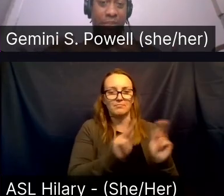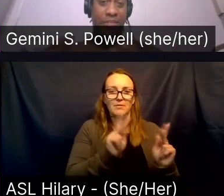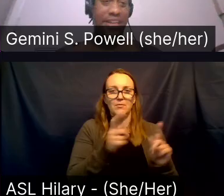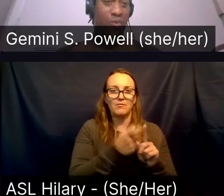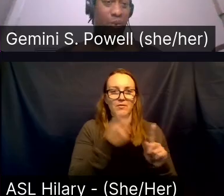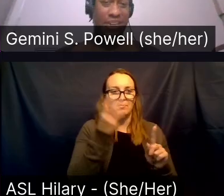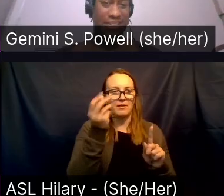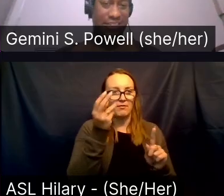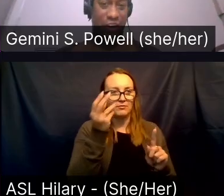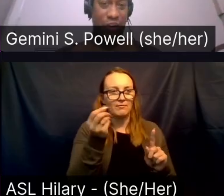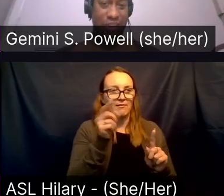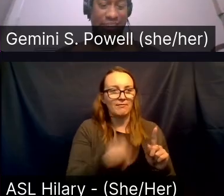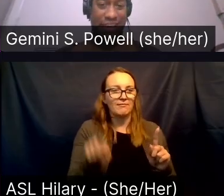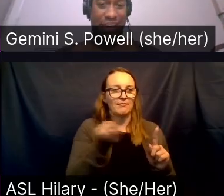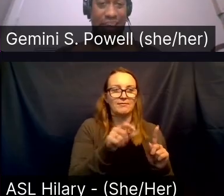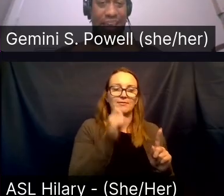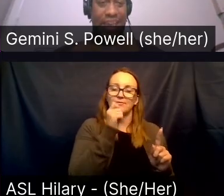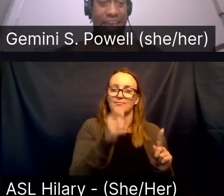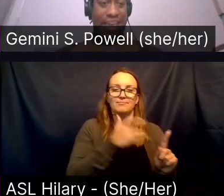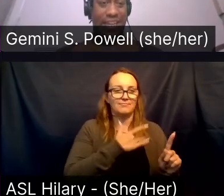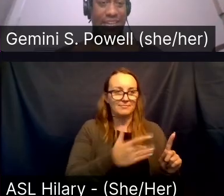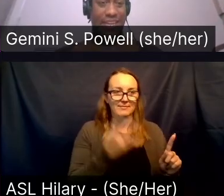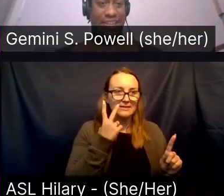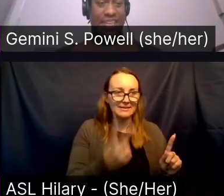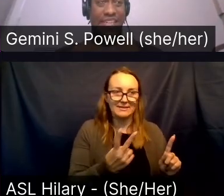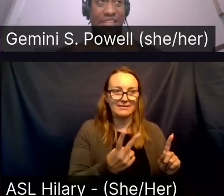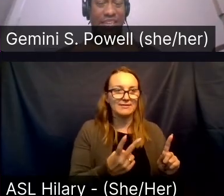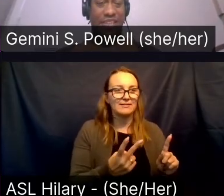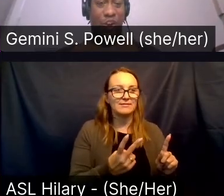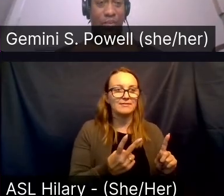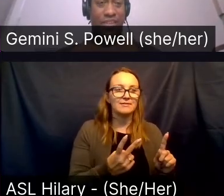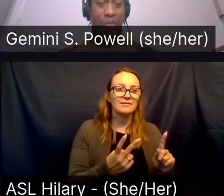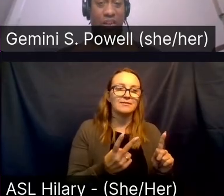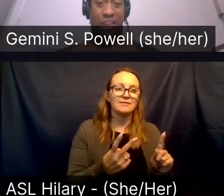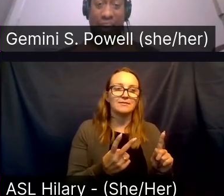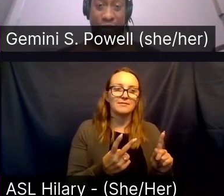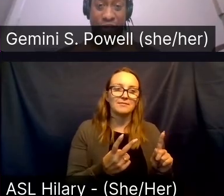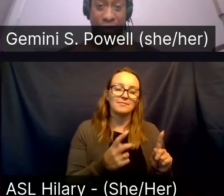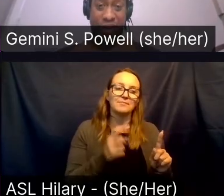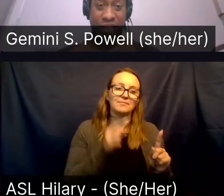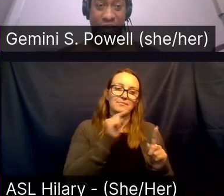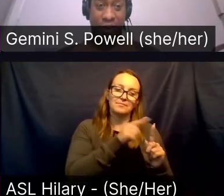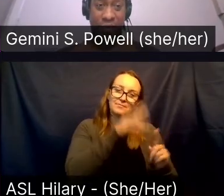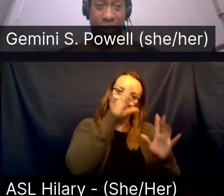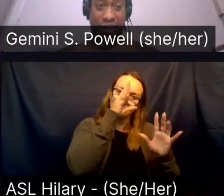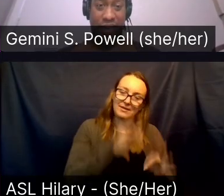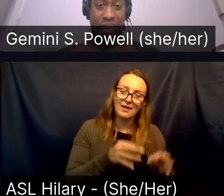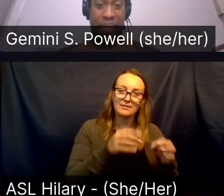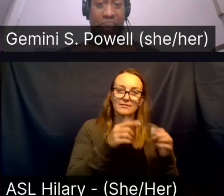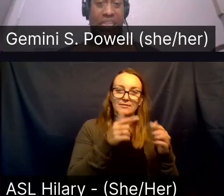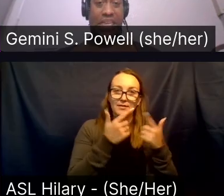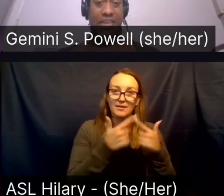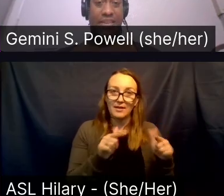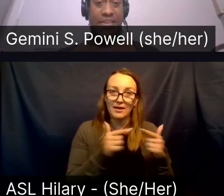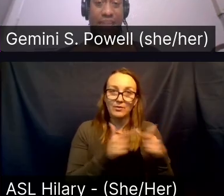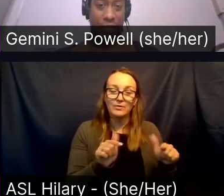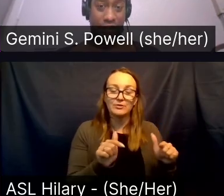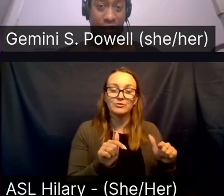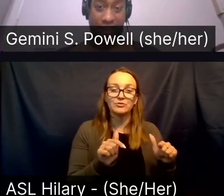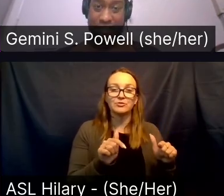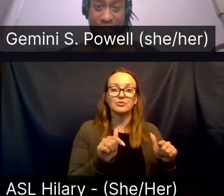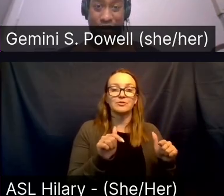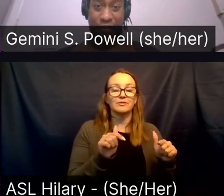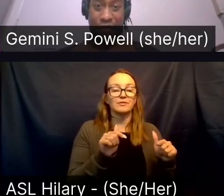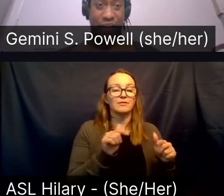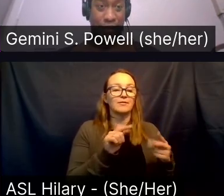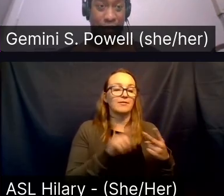viewing the web page, won't necessarily see. It essentially determines what language your page is going to be in, the type